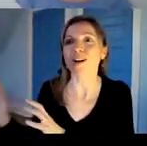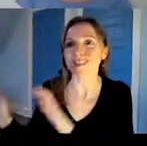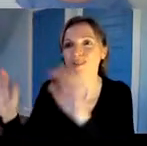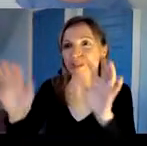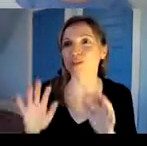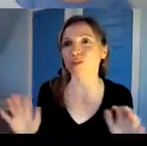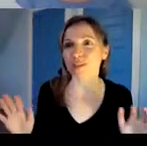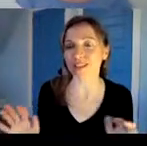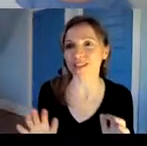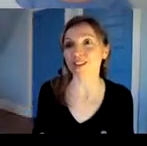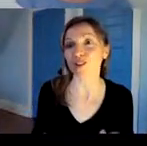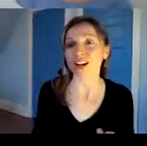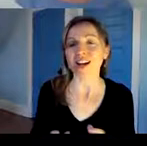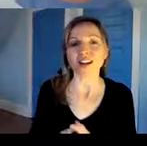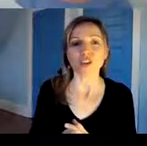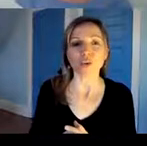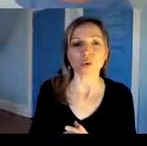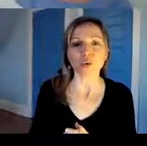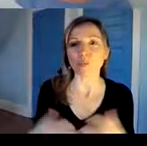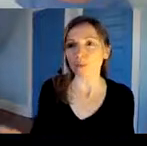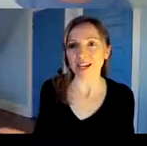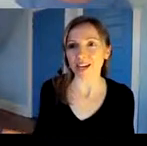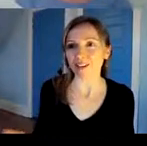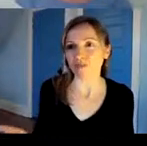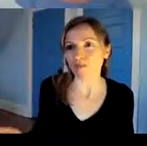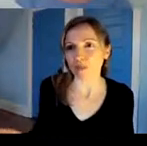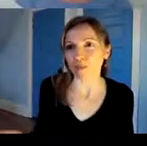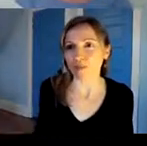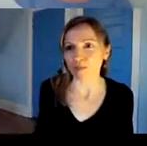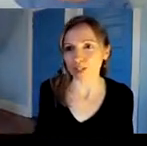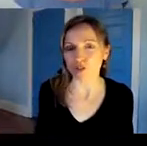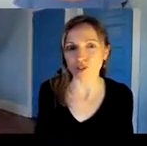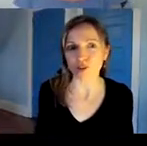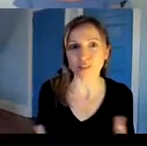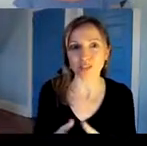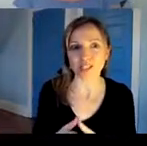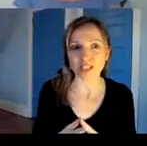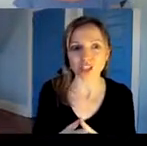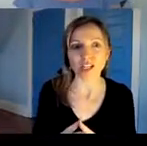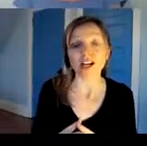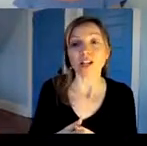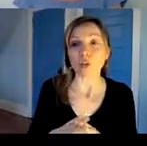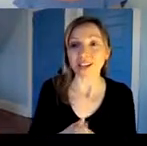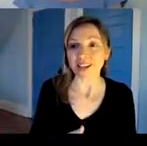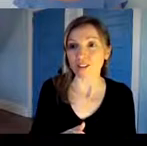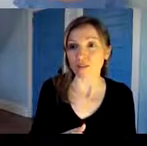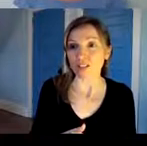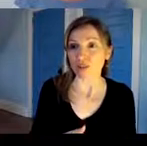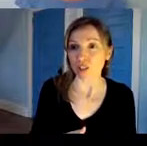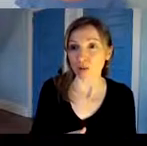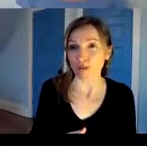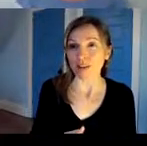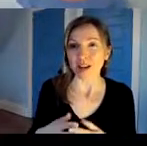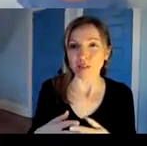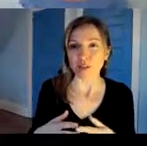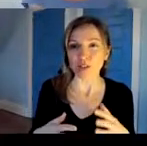or province or territory to the other. So, and we only have maybe 45 minutes or so for this presentation. So I can't obviously